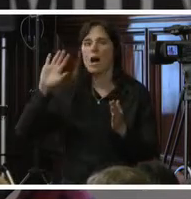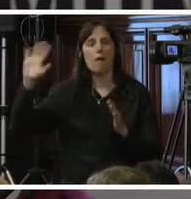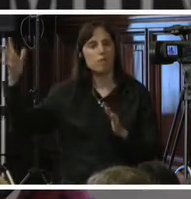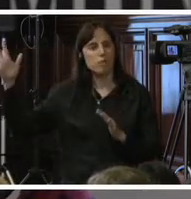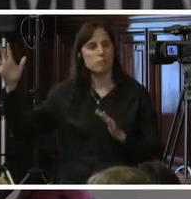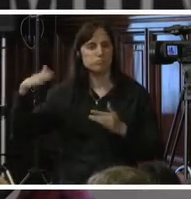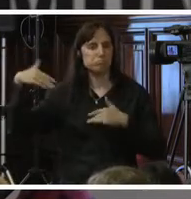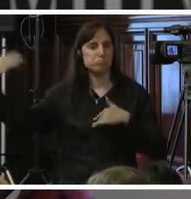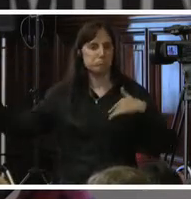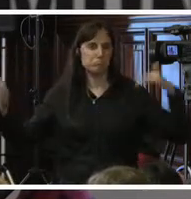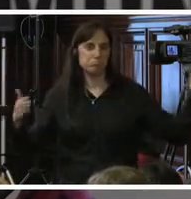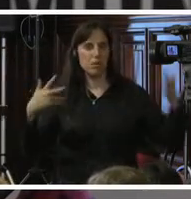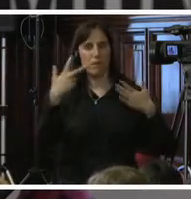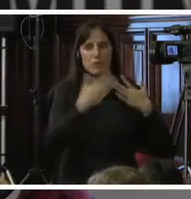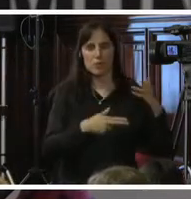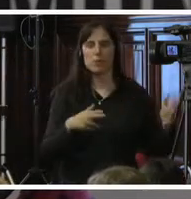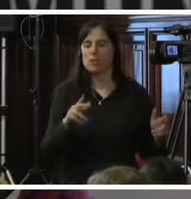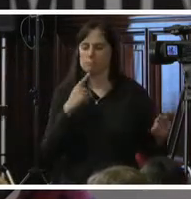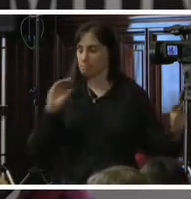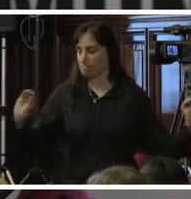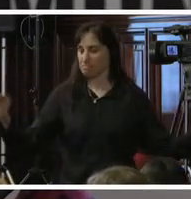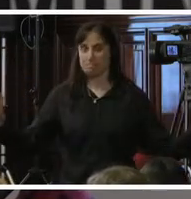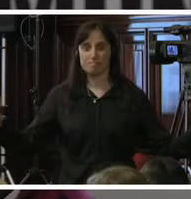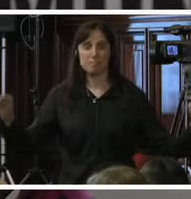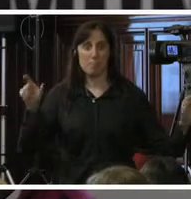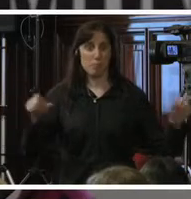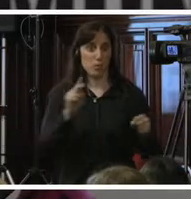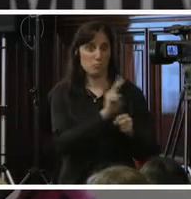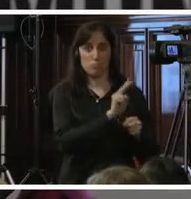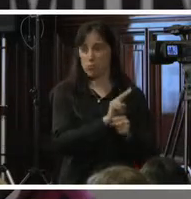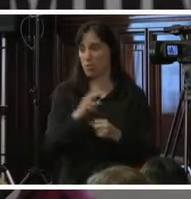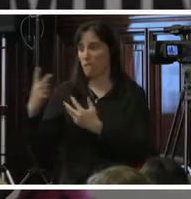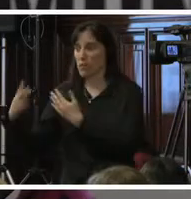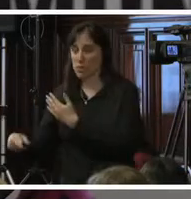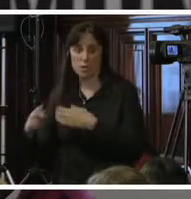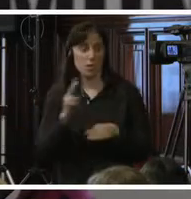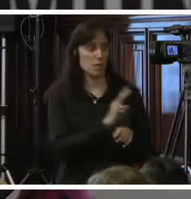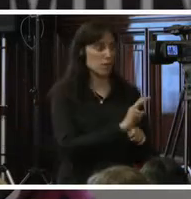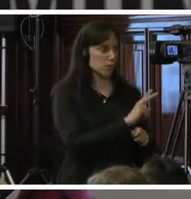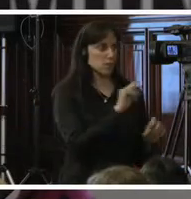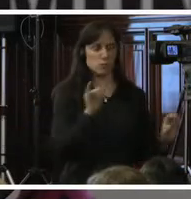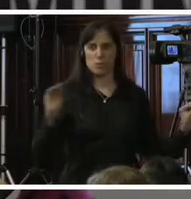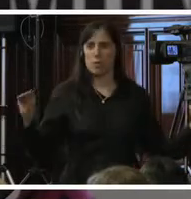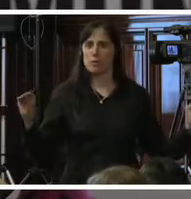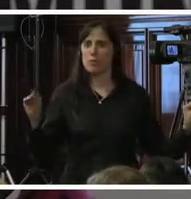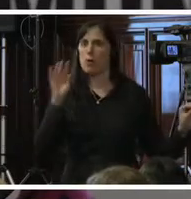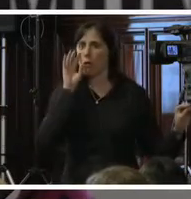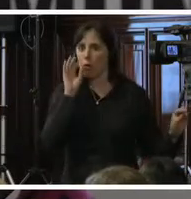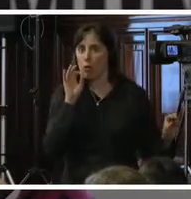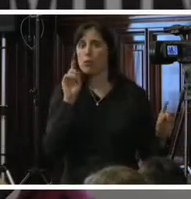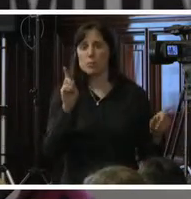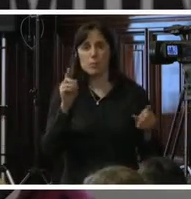to recognize traffickers and trafficked persons who are being trafficked by these